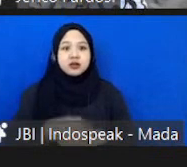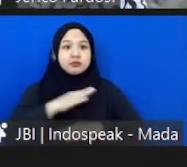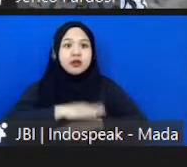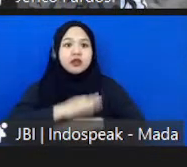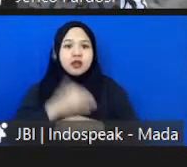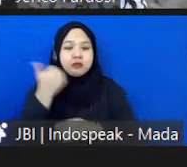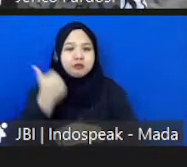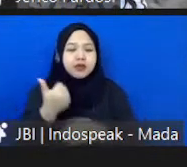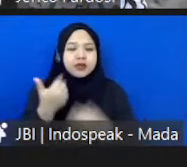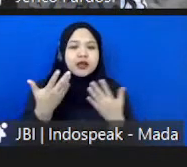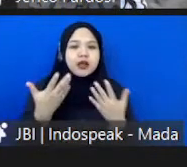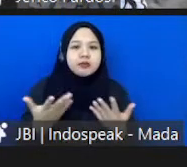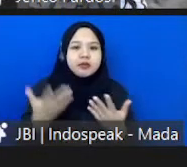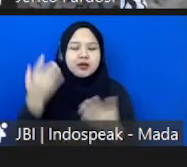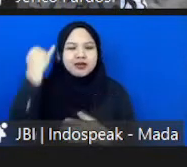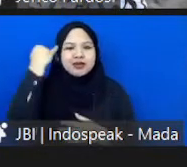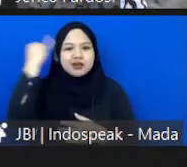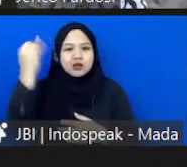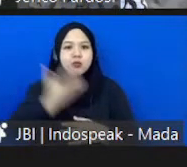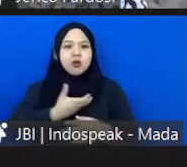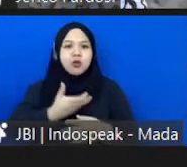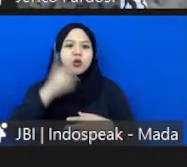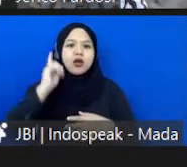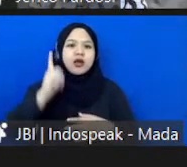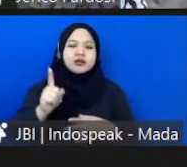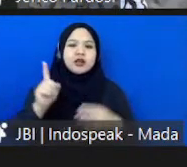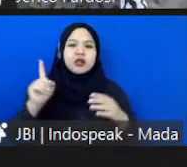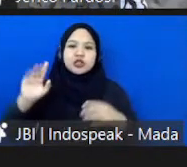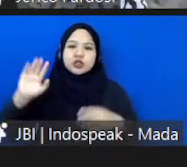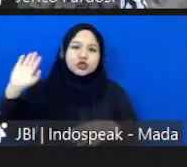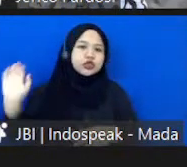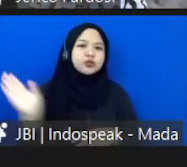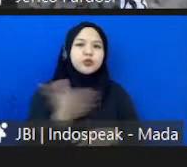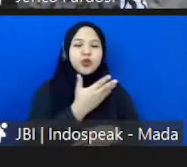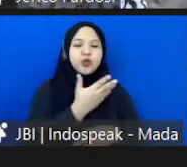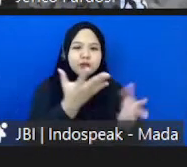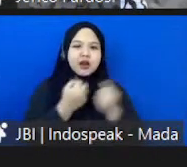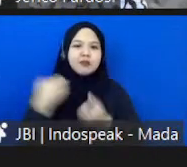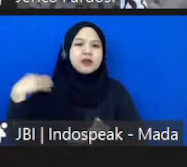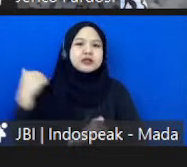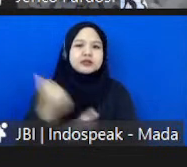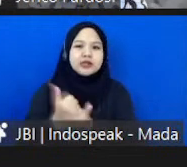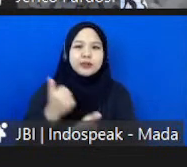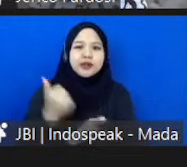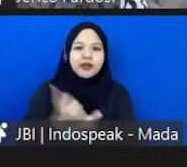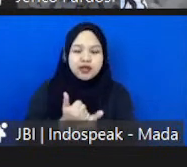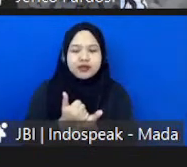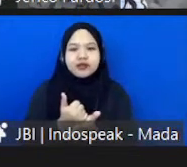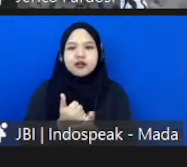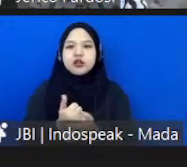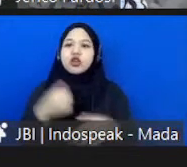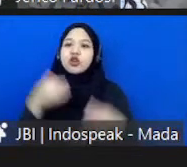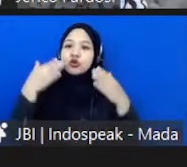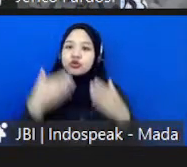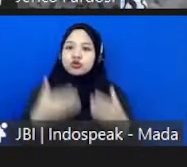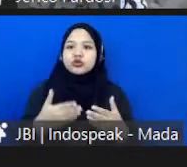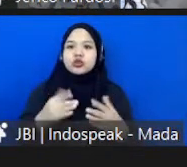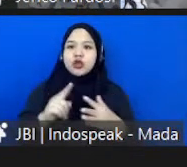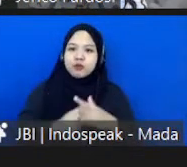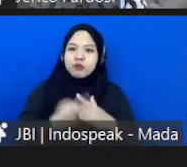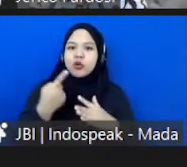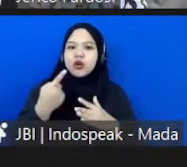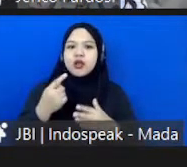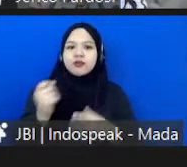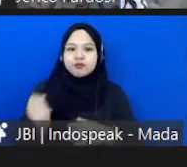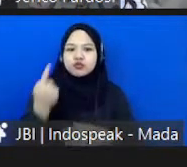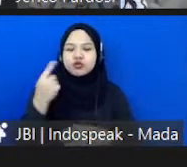starting when the idea of universal health coverage already been on the implemented one, in particular in 1999, when